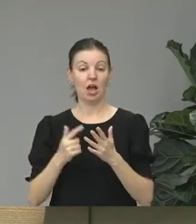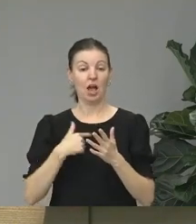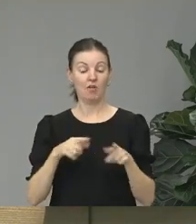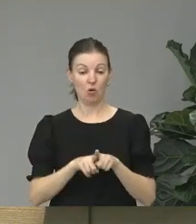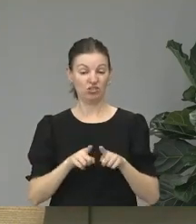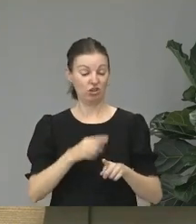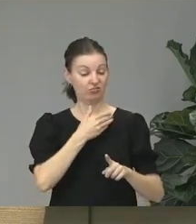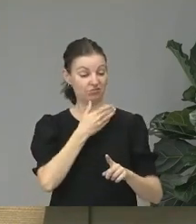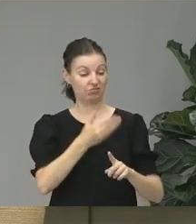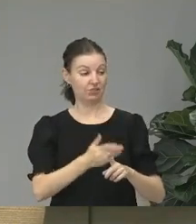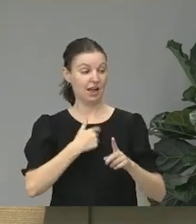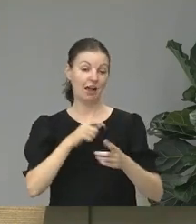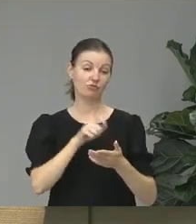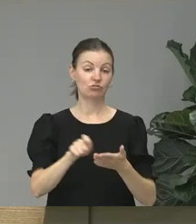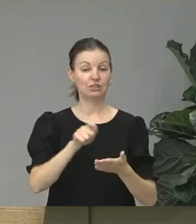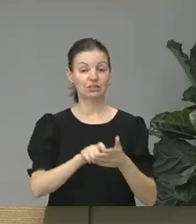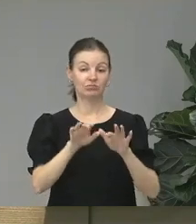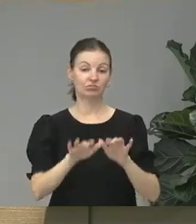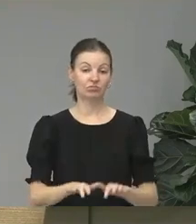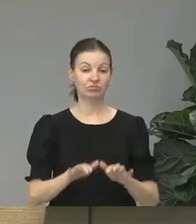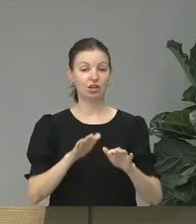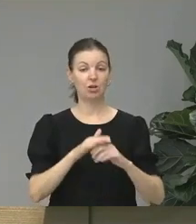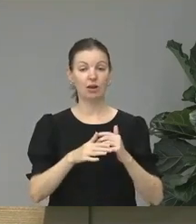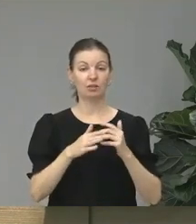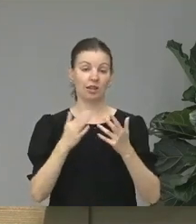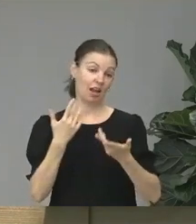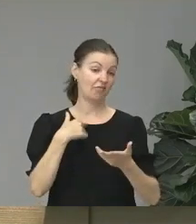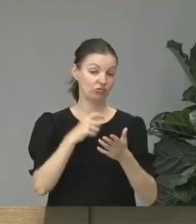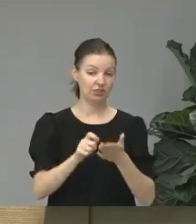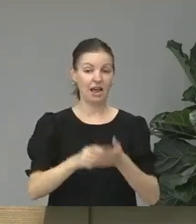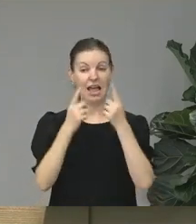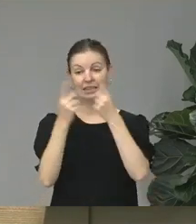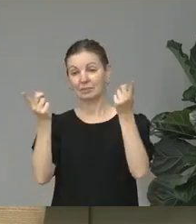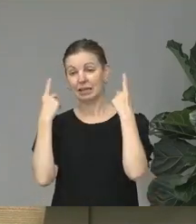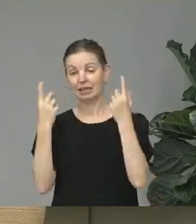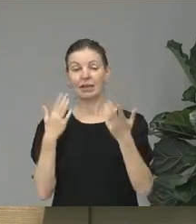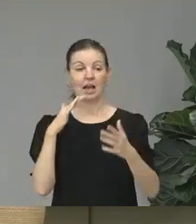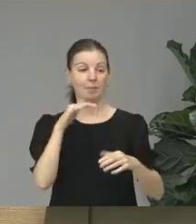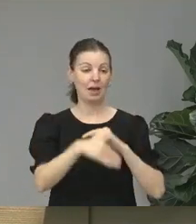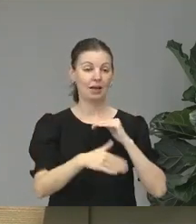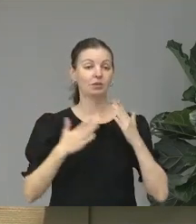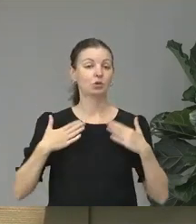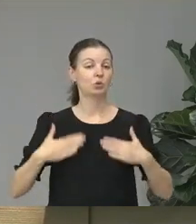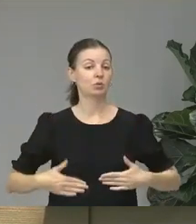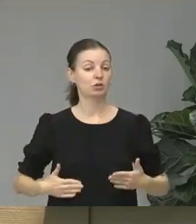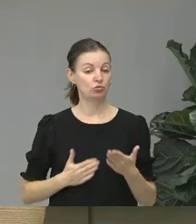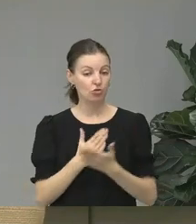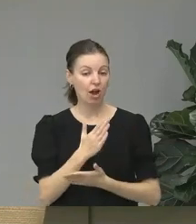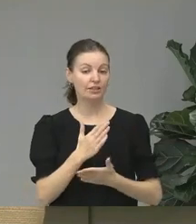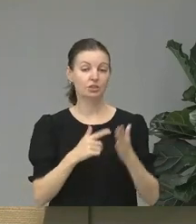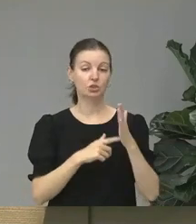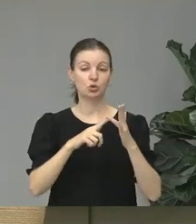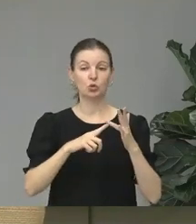written about academically, about the human right to social